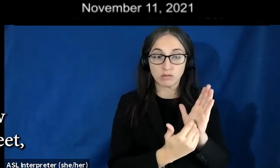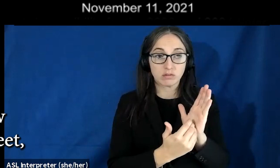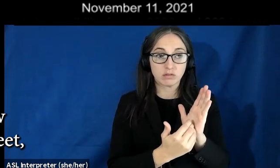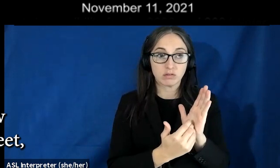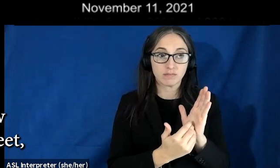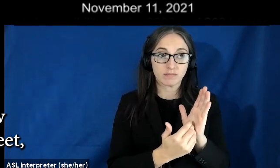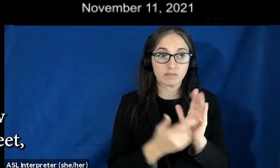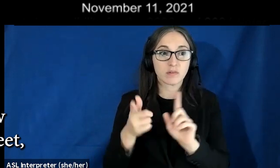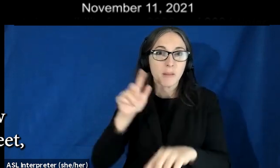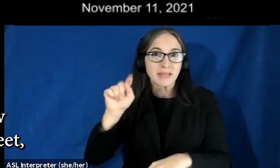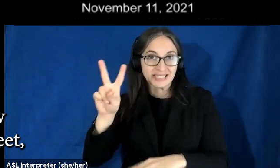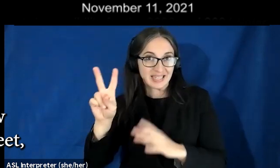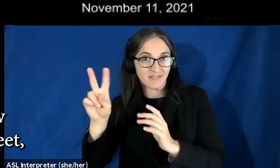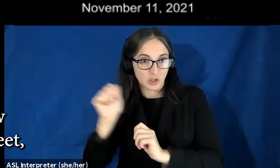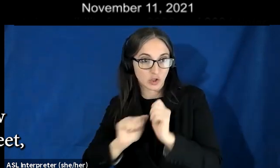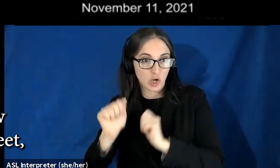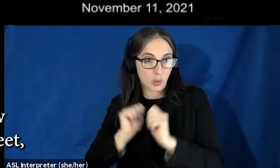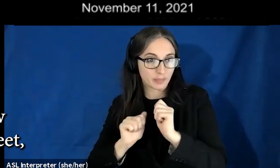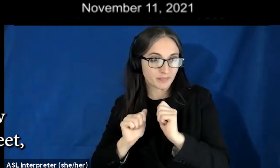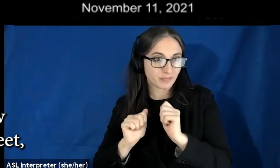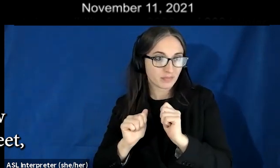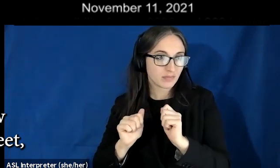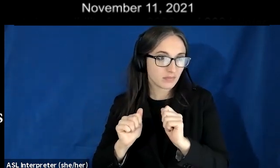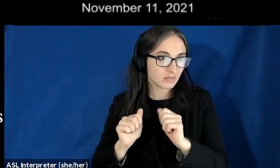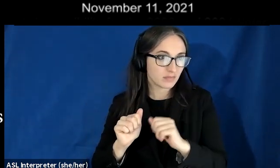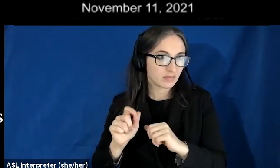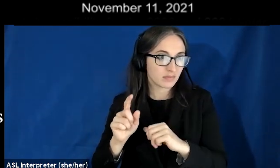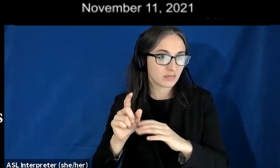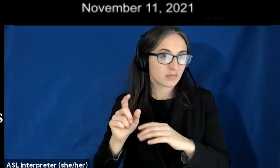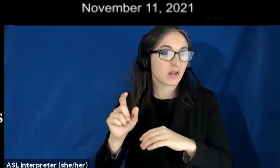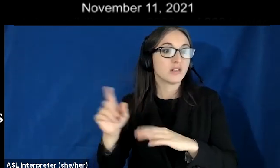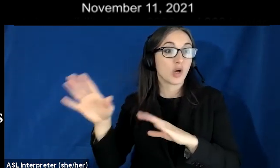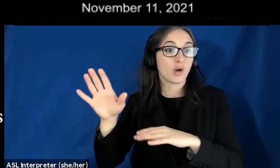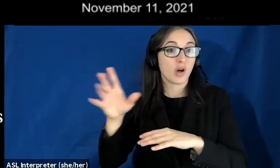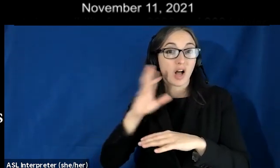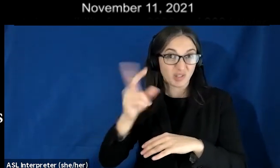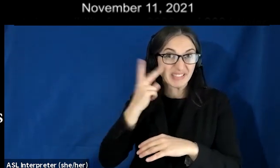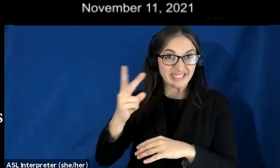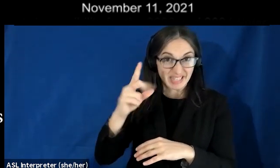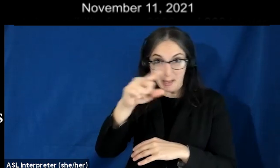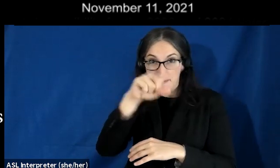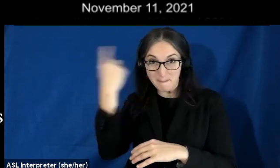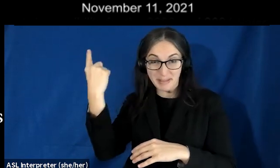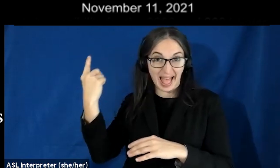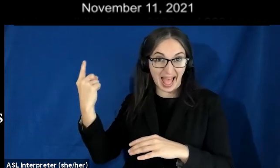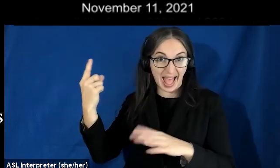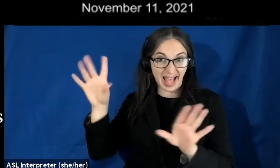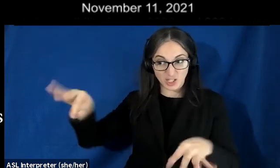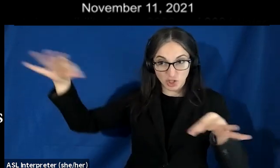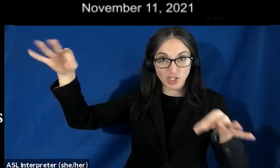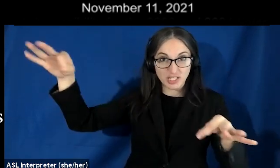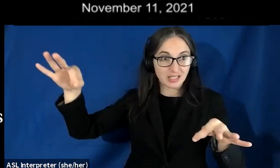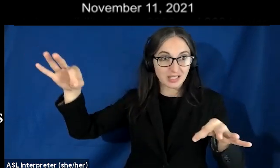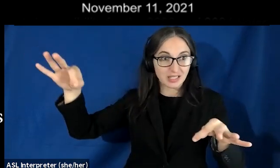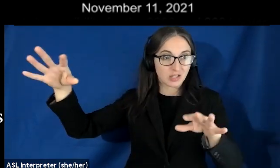a TV show and black sheet. Under the black sheet I am touching the yellow buttons